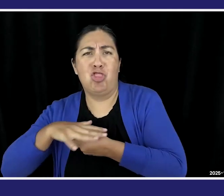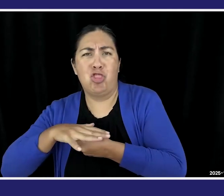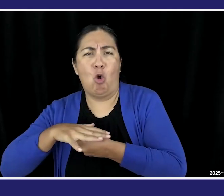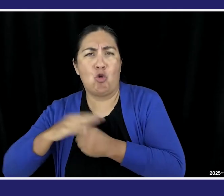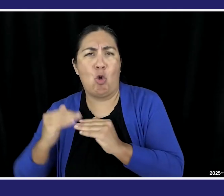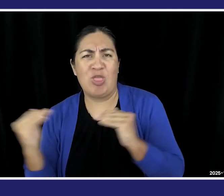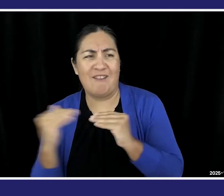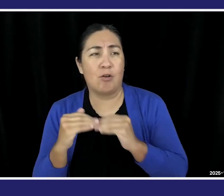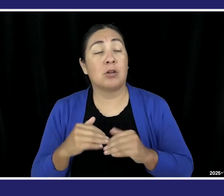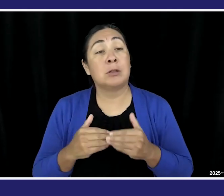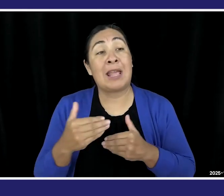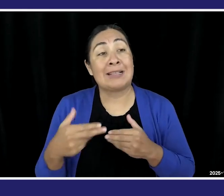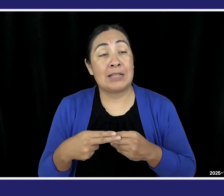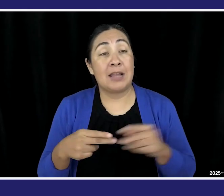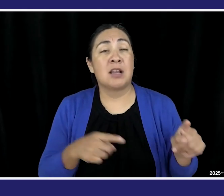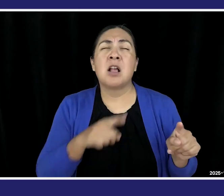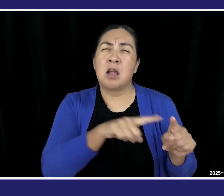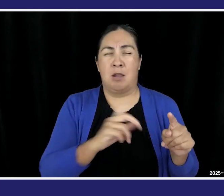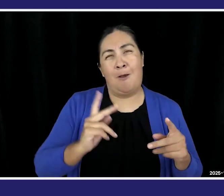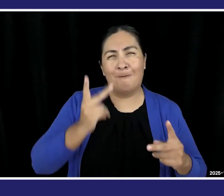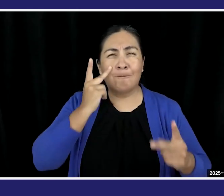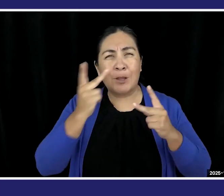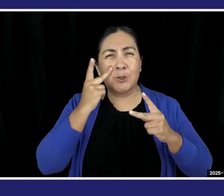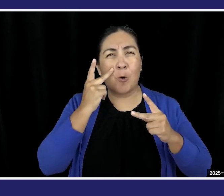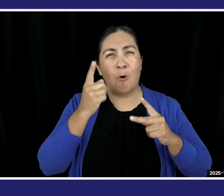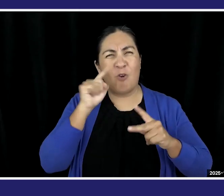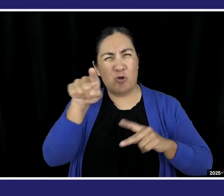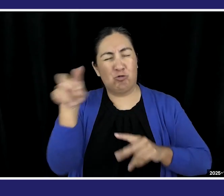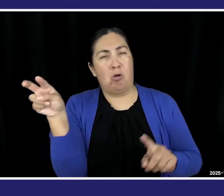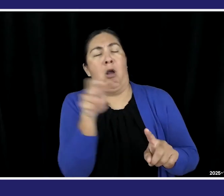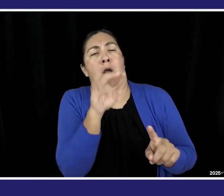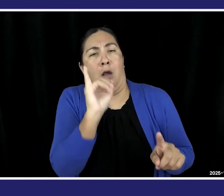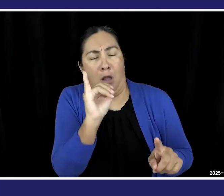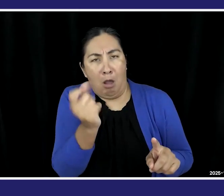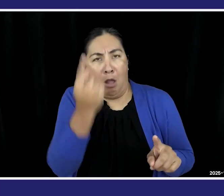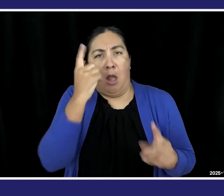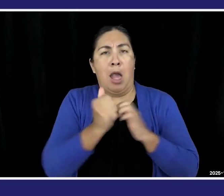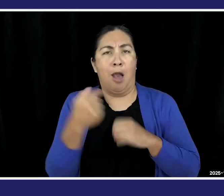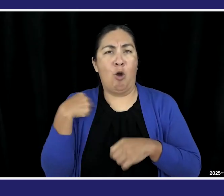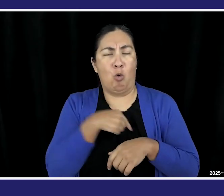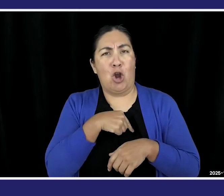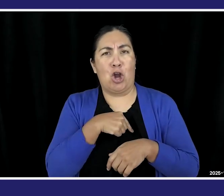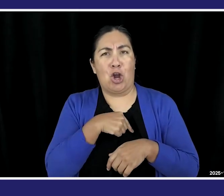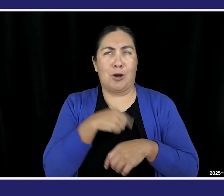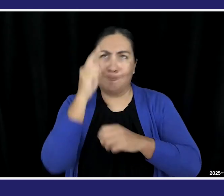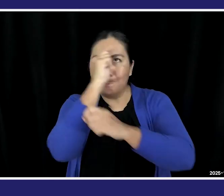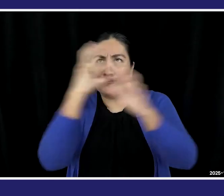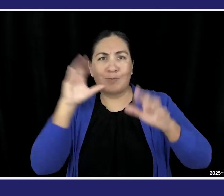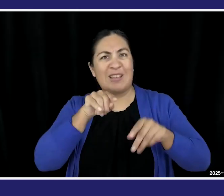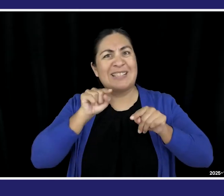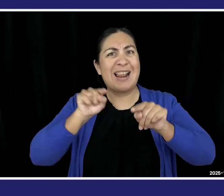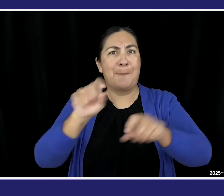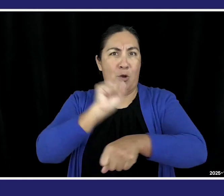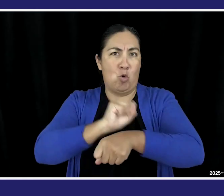So this is just a visual of how we are kind of seeing this alignment work happening. And as you can see in the